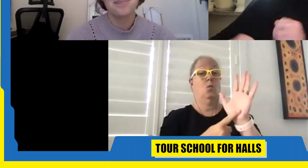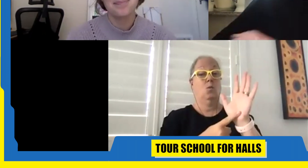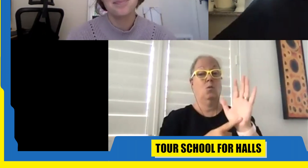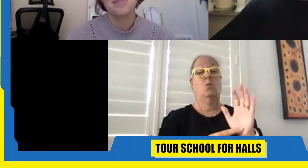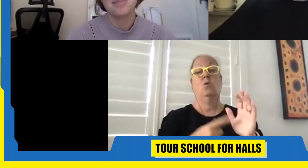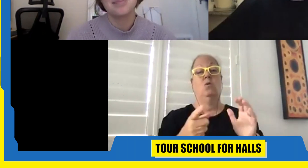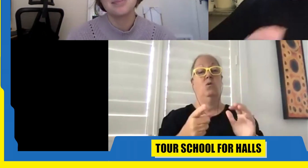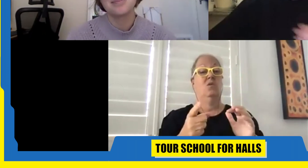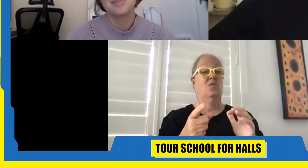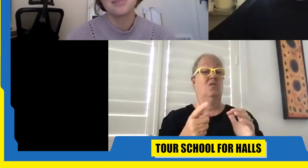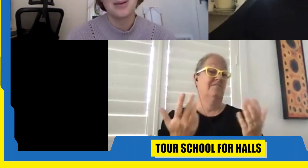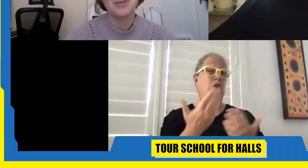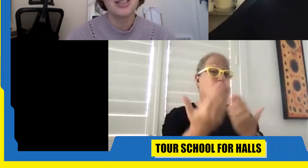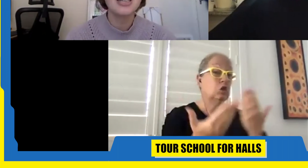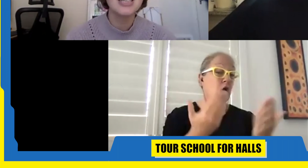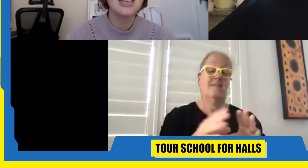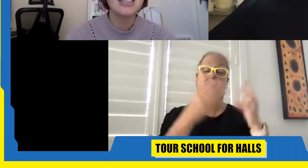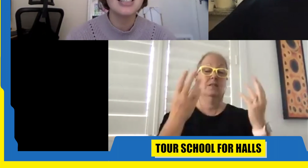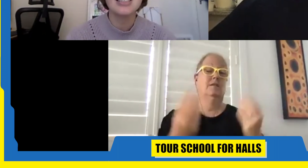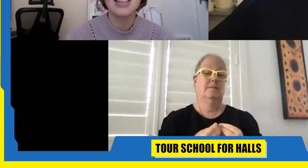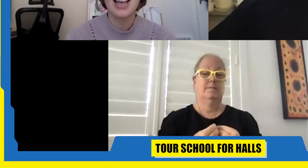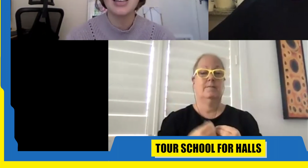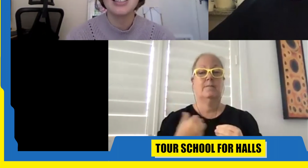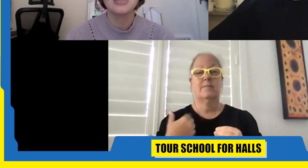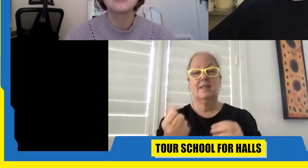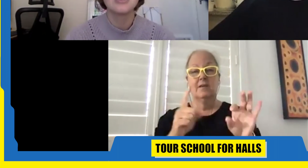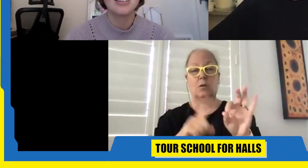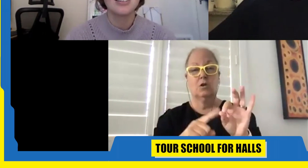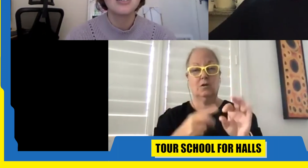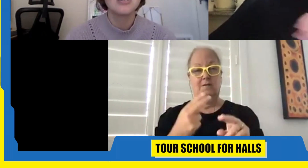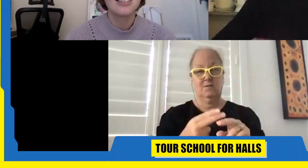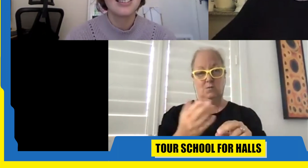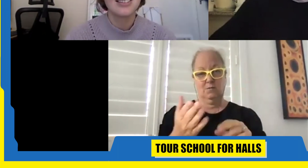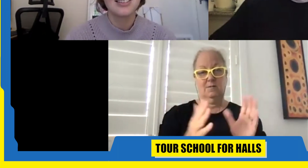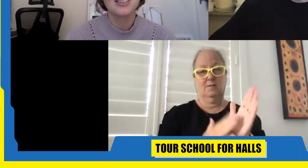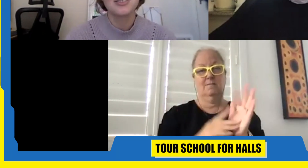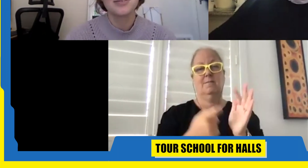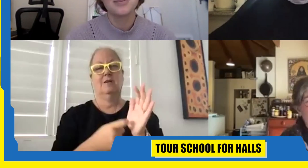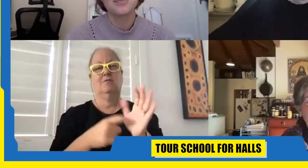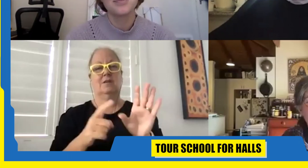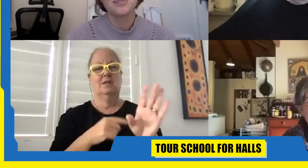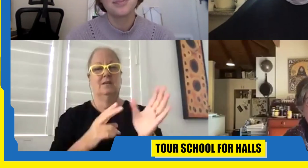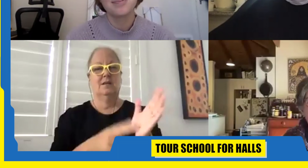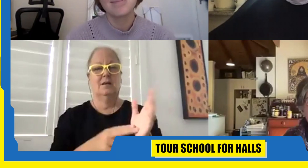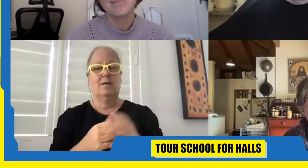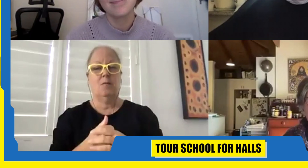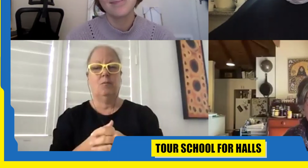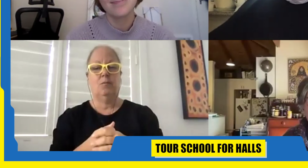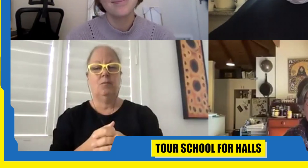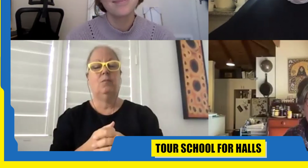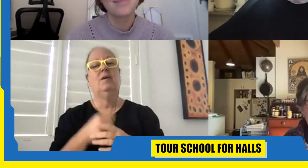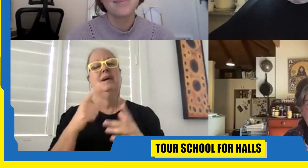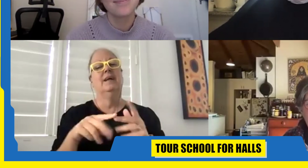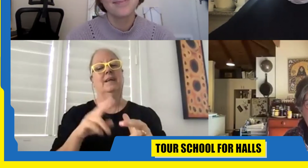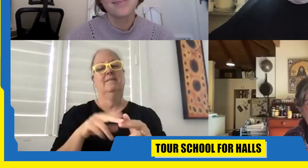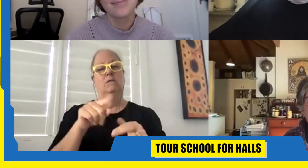show, yeah. Absolutely. I've got a question for Merryn, and it's similar because if you go from here